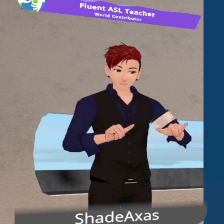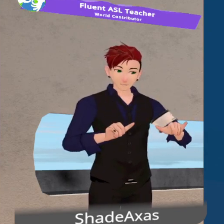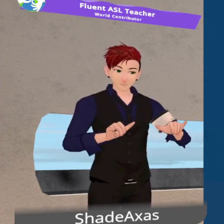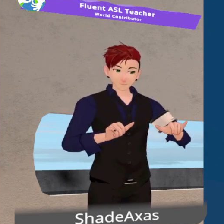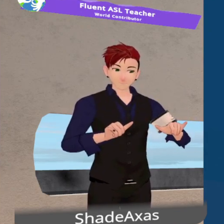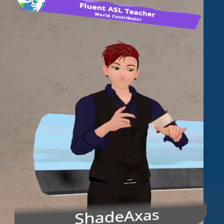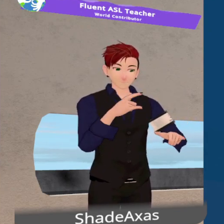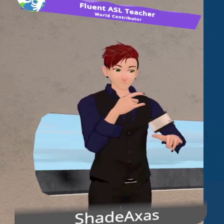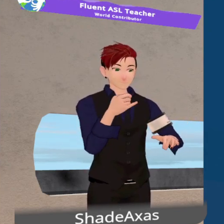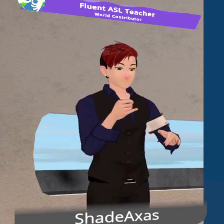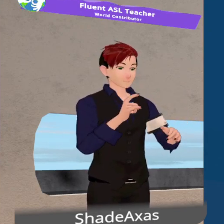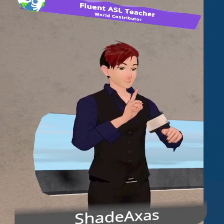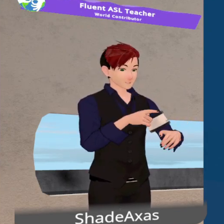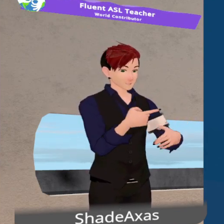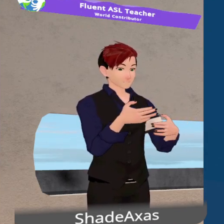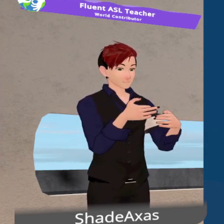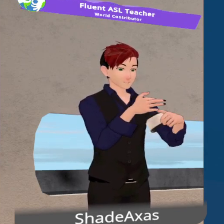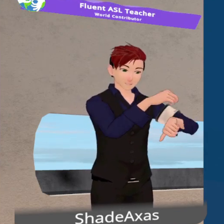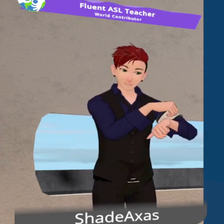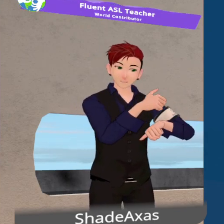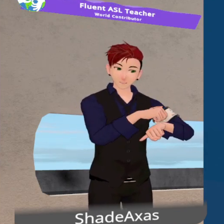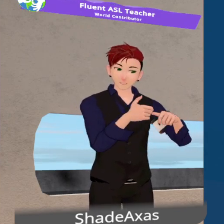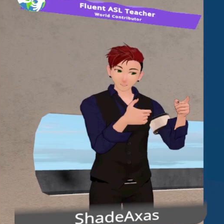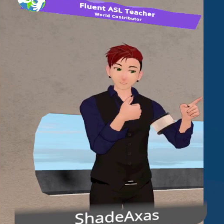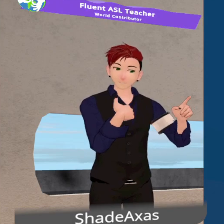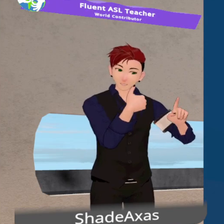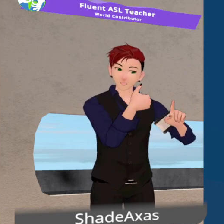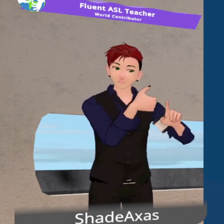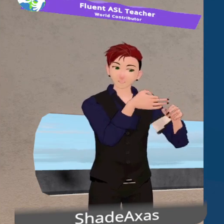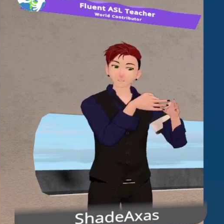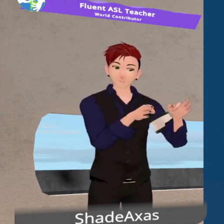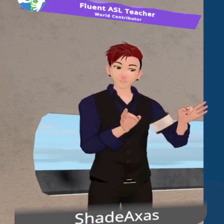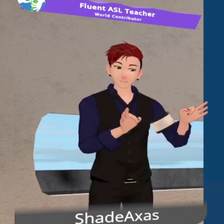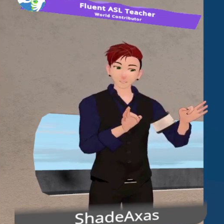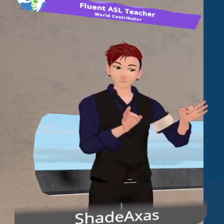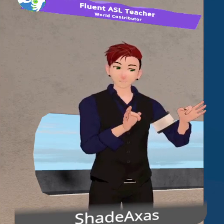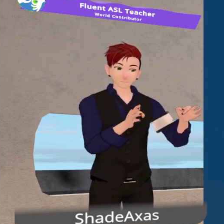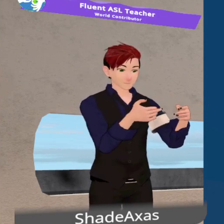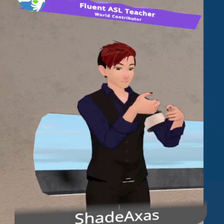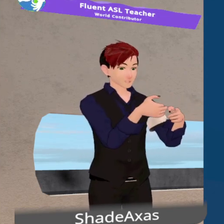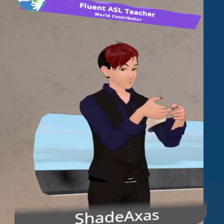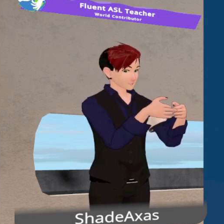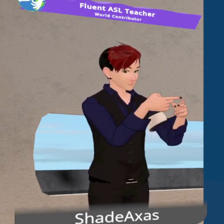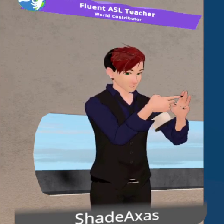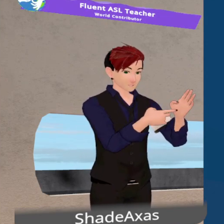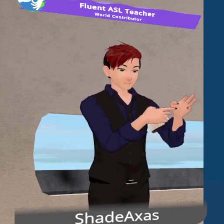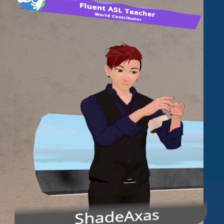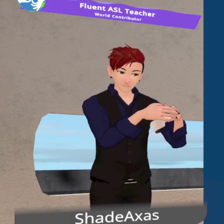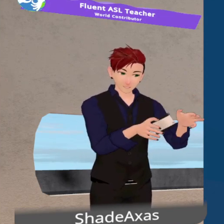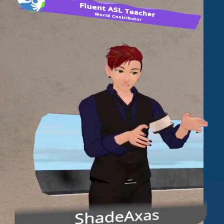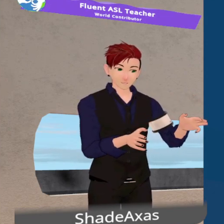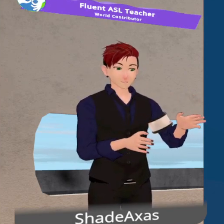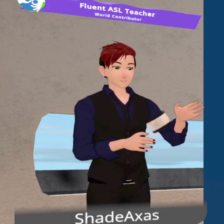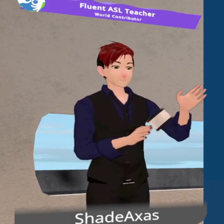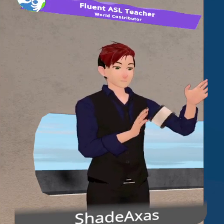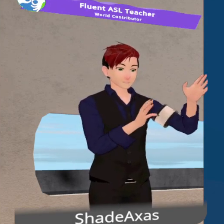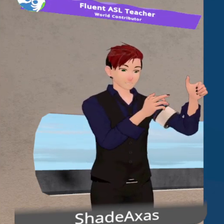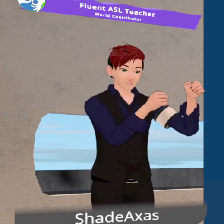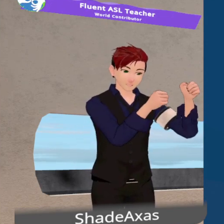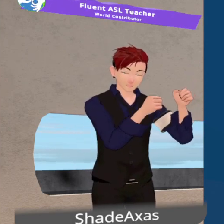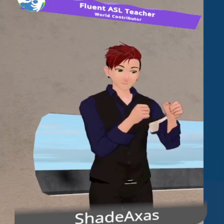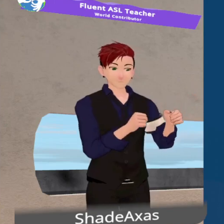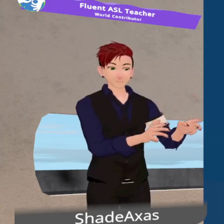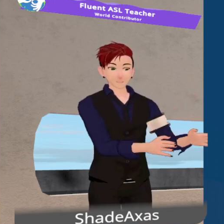coding system, because it is just taking the English that already is its own language, that has its own rules, its own grammar,